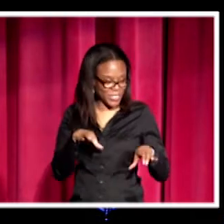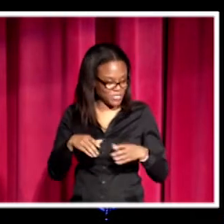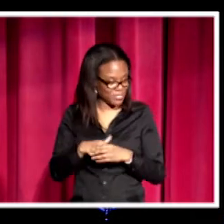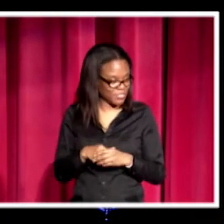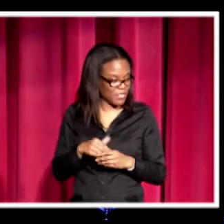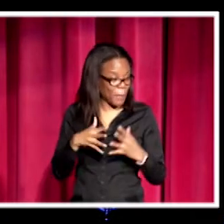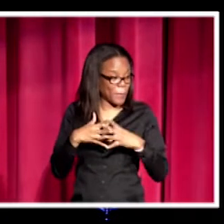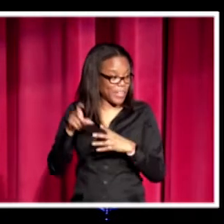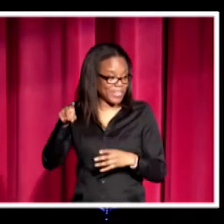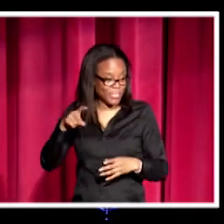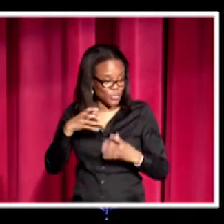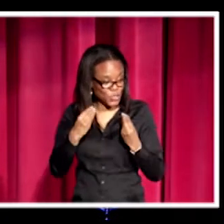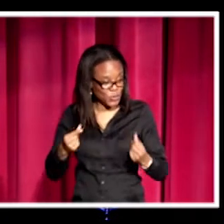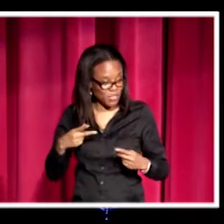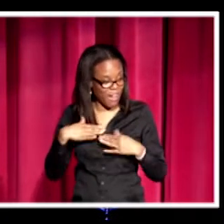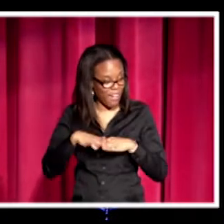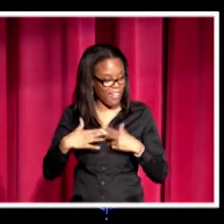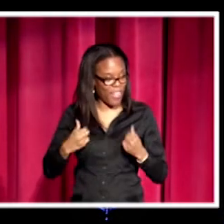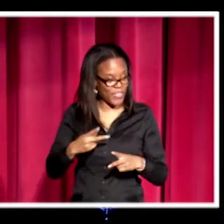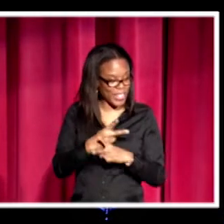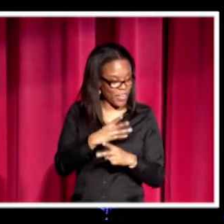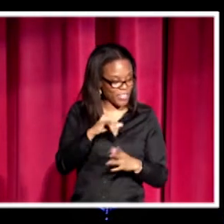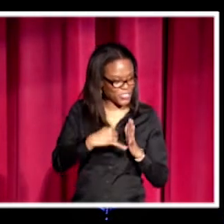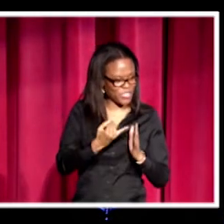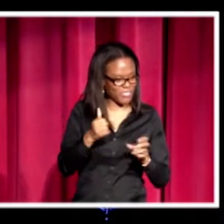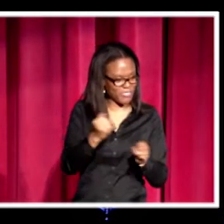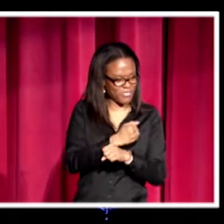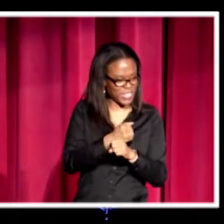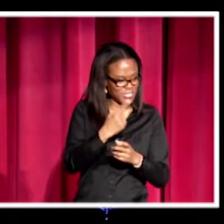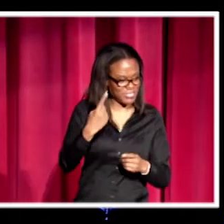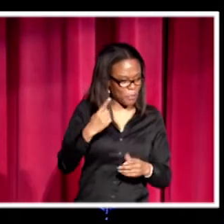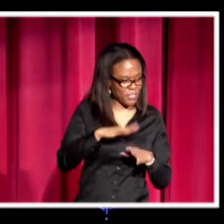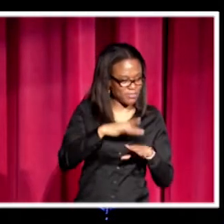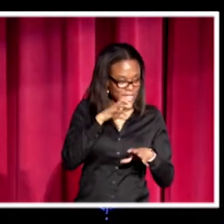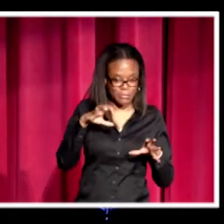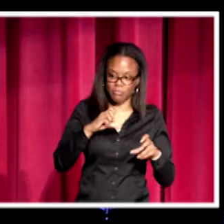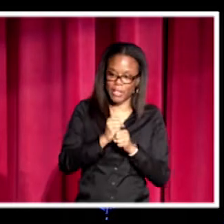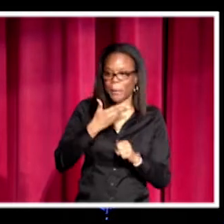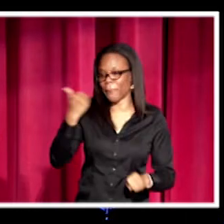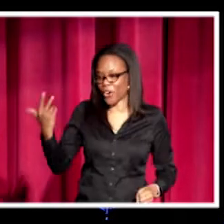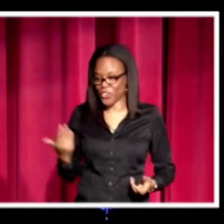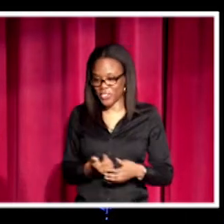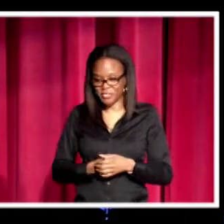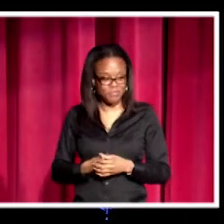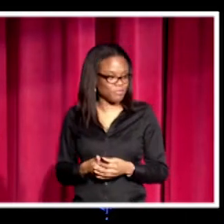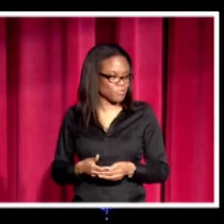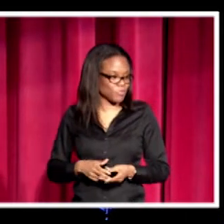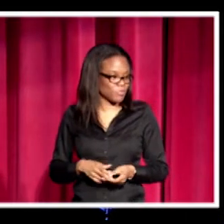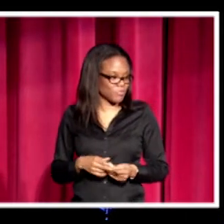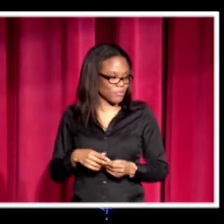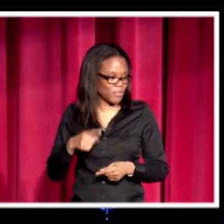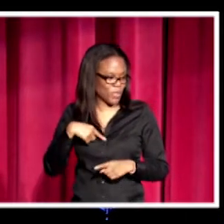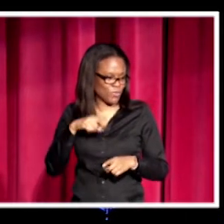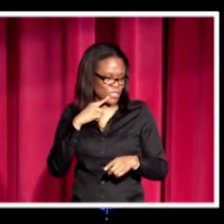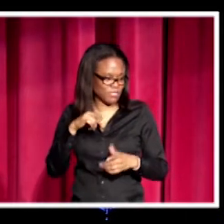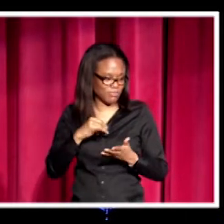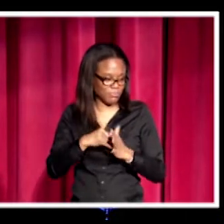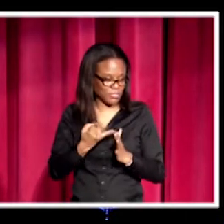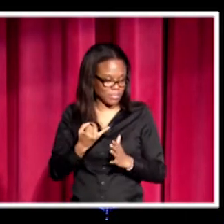Act. Americans need solutions on health care, and just fighting something for the sake